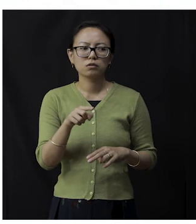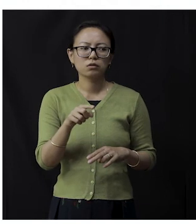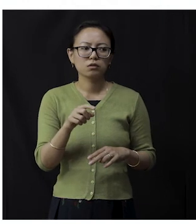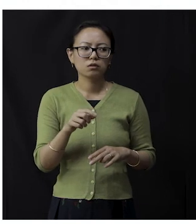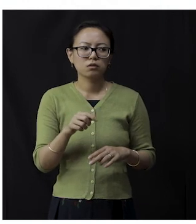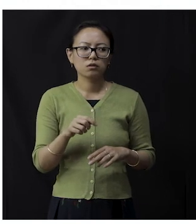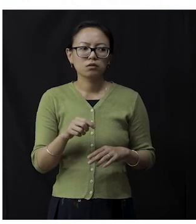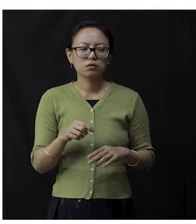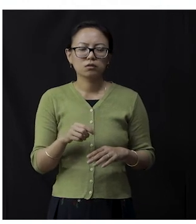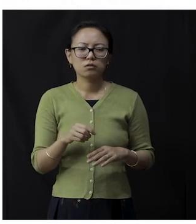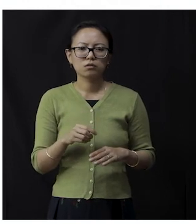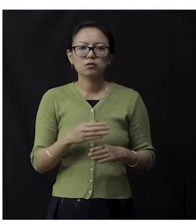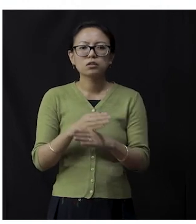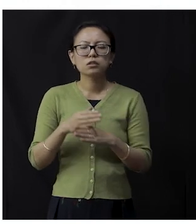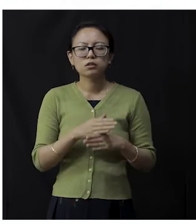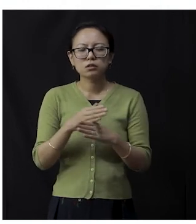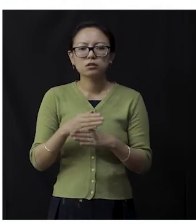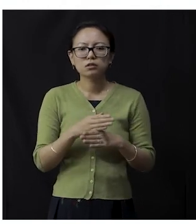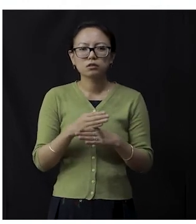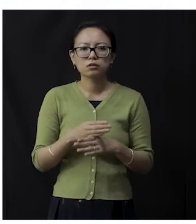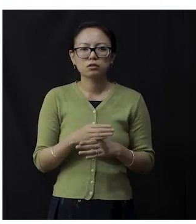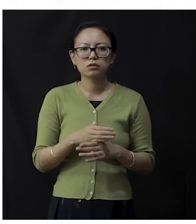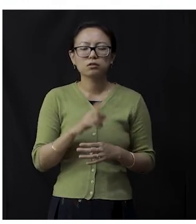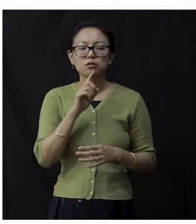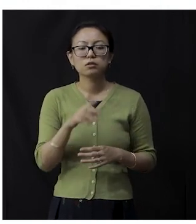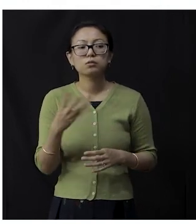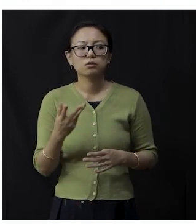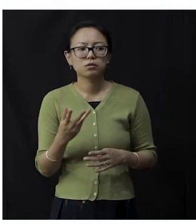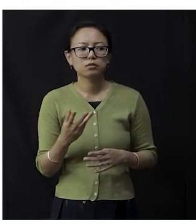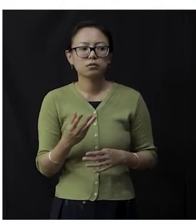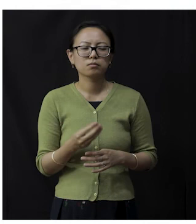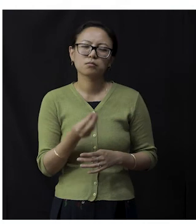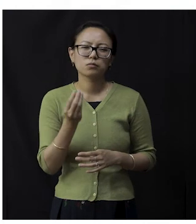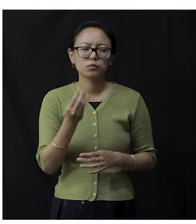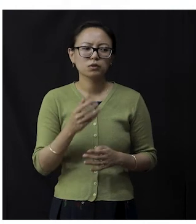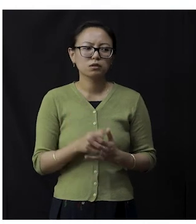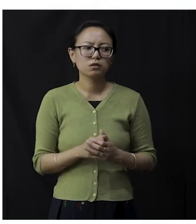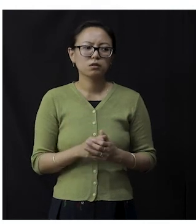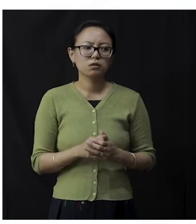So that's called sharing. When you ask for something, you say, what do you say?